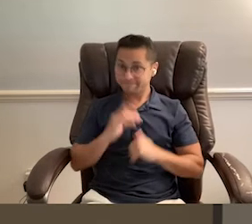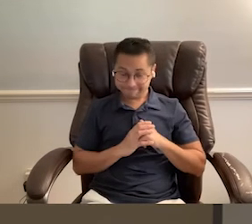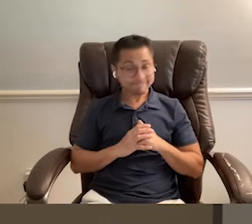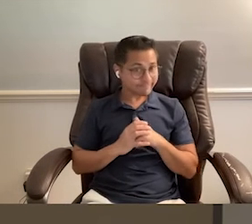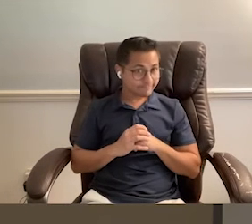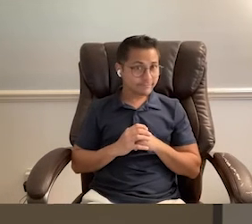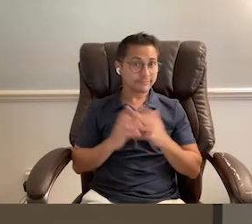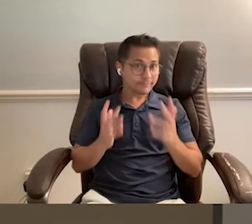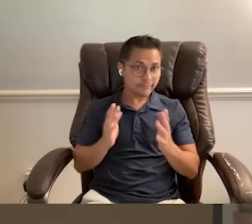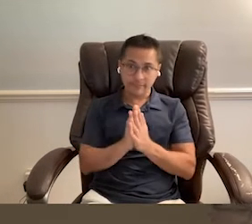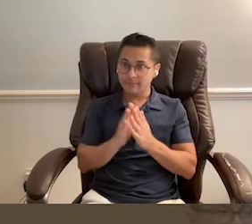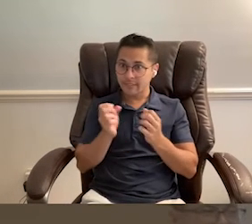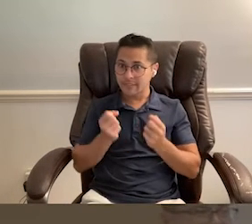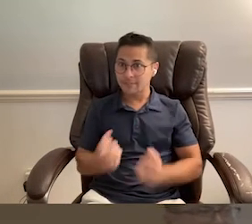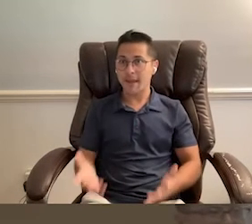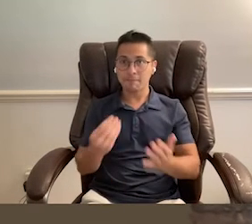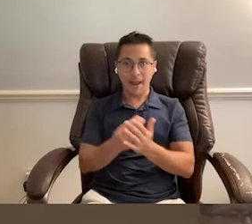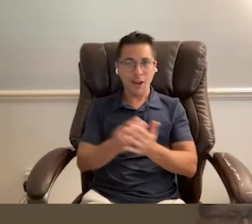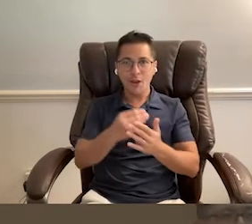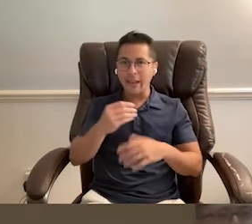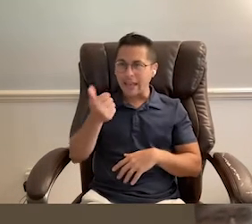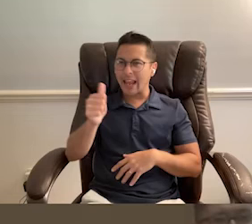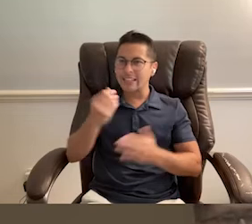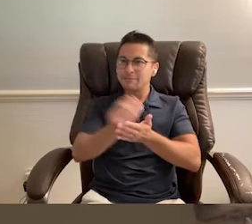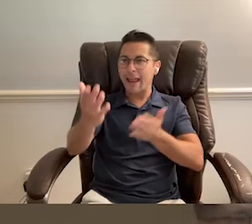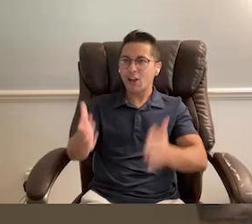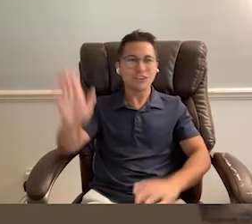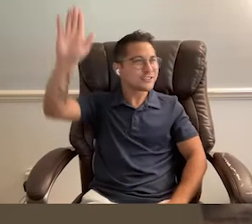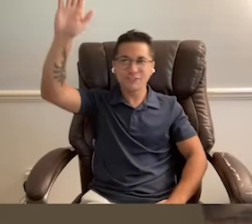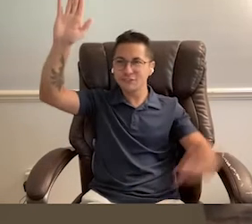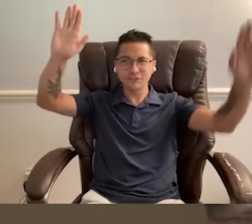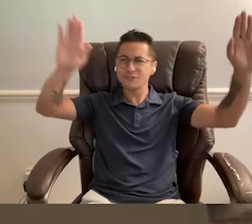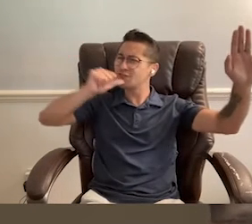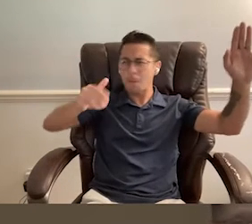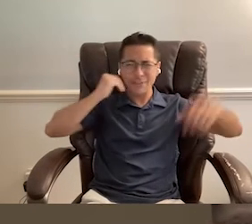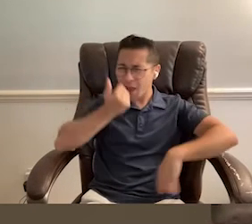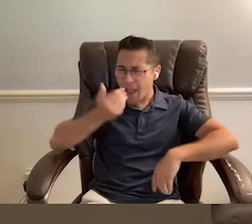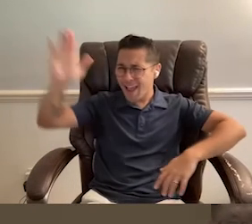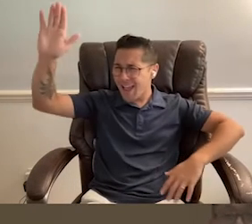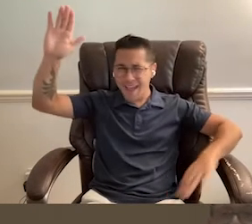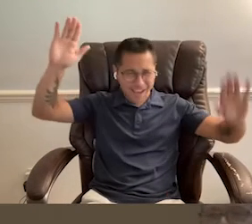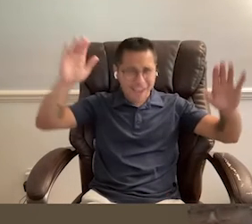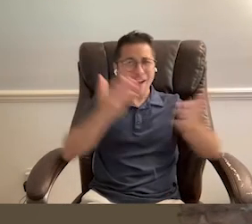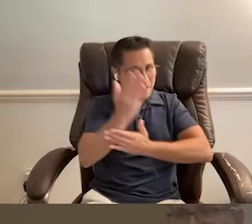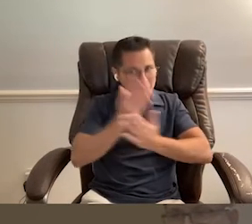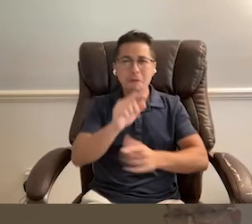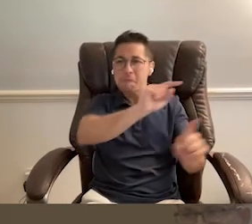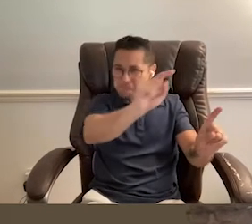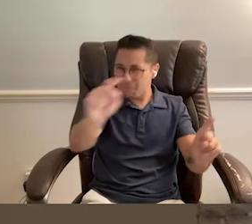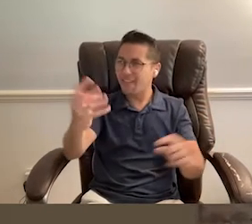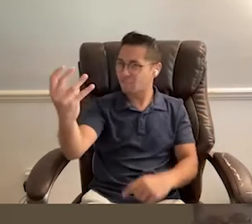Spending money. Any spenders here? Spenders, don't be shy. All right, well, there's 4 of you. 4,